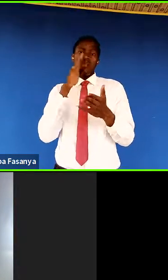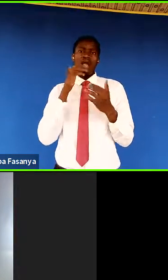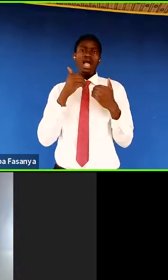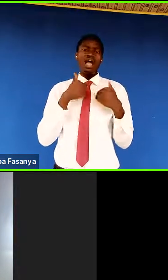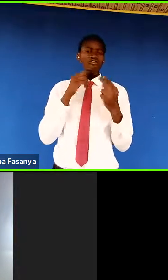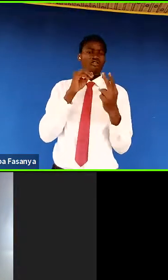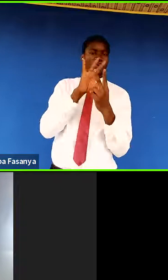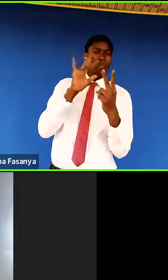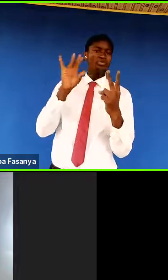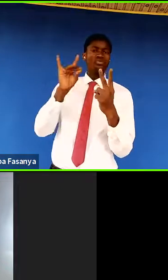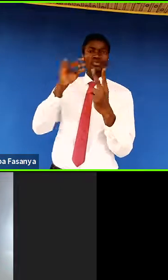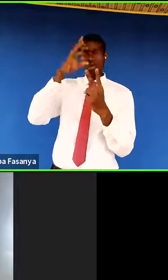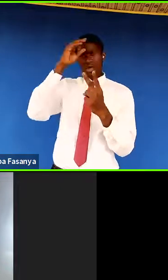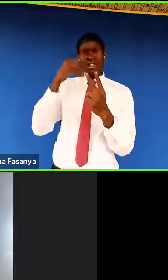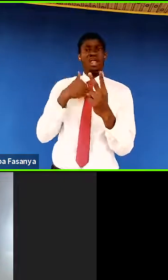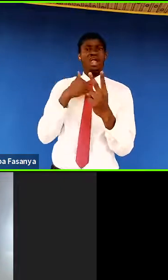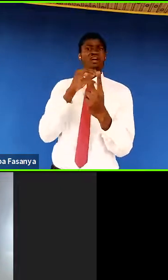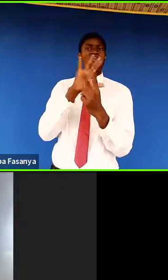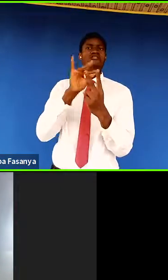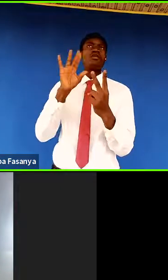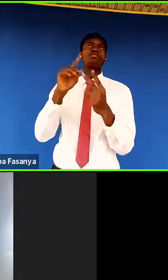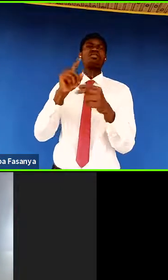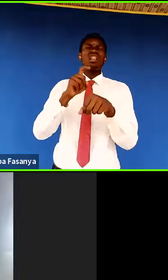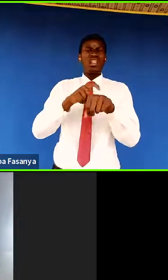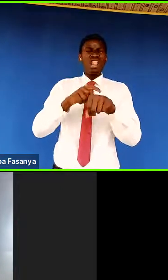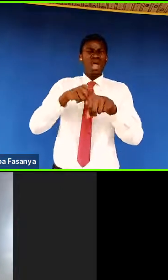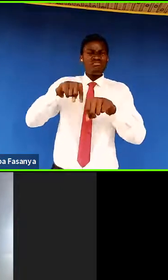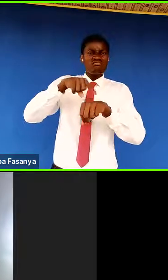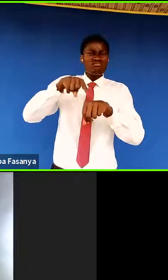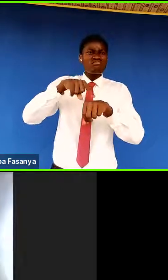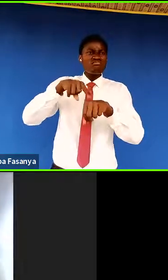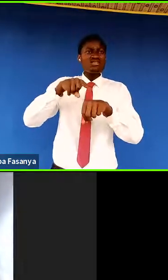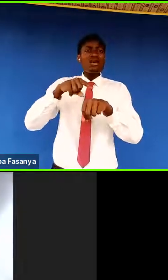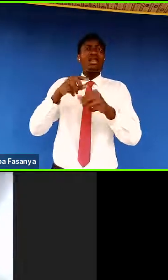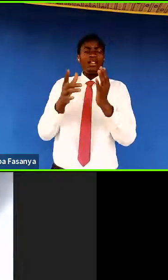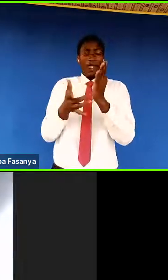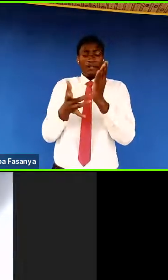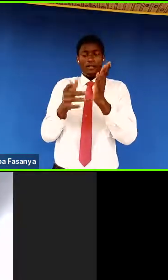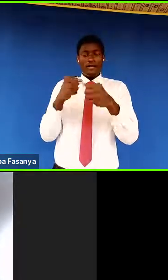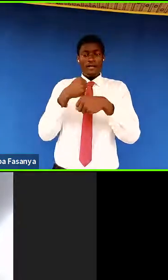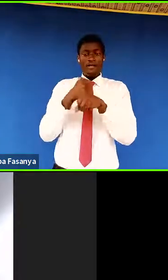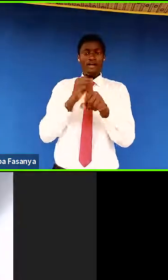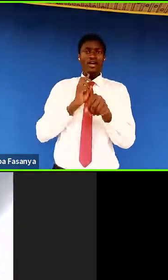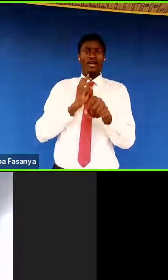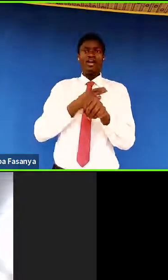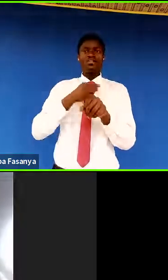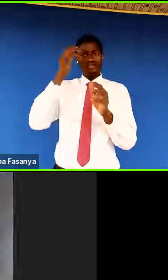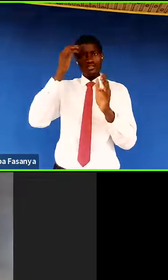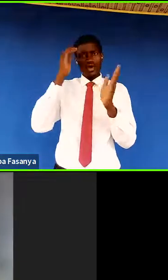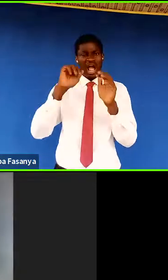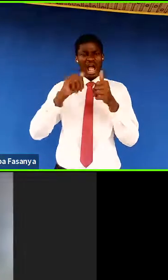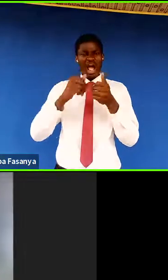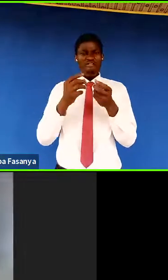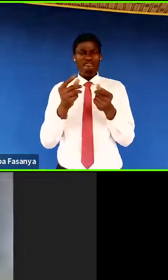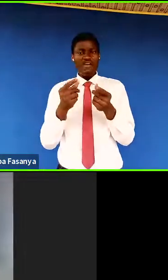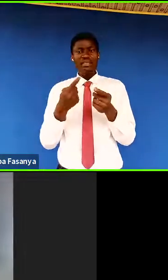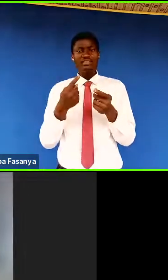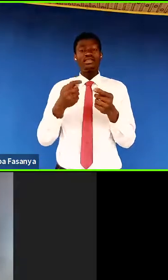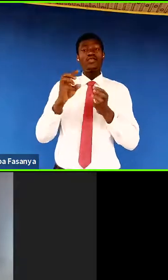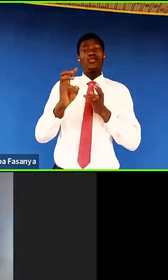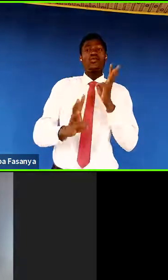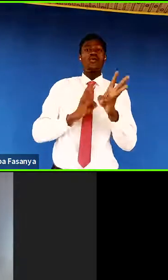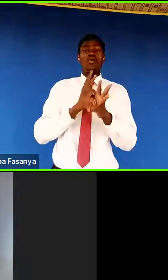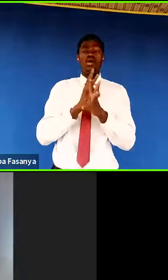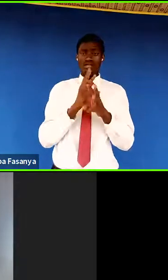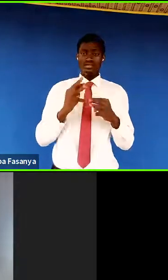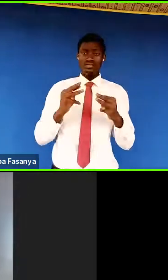ticking, technology has made it us to realize now that no matter how fast the world is rolling, your fertility can actually be